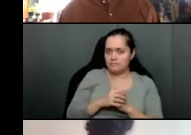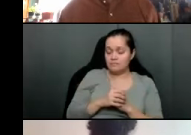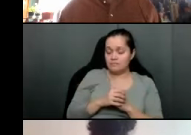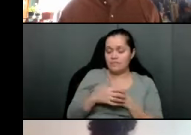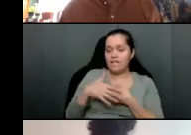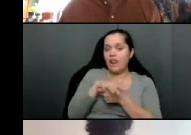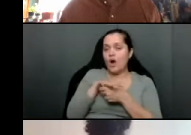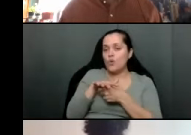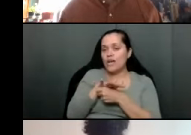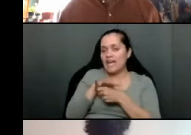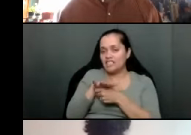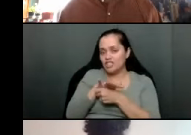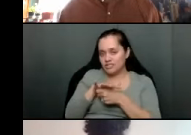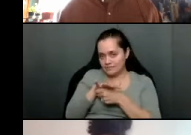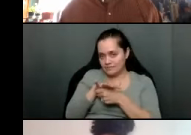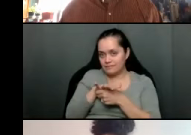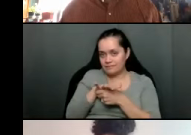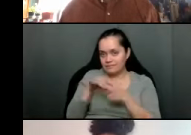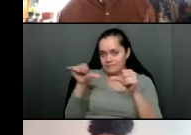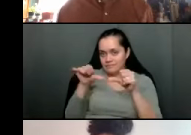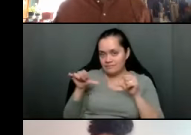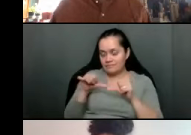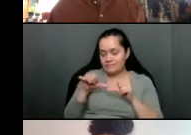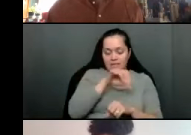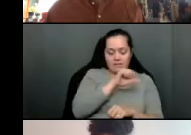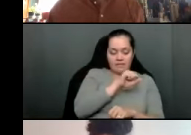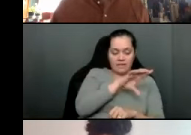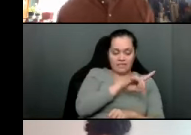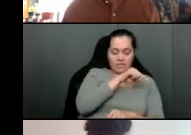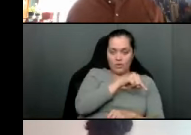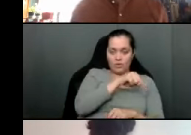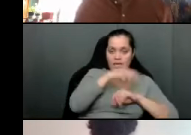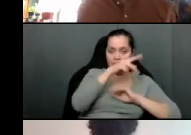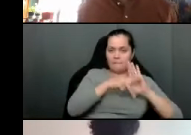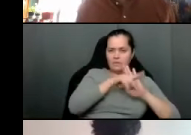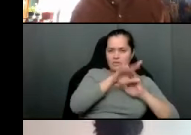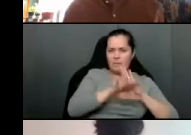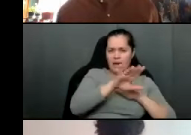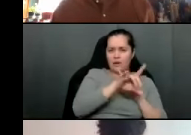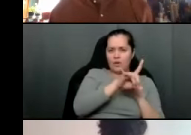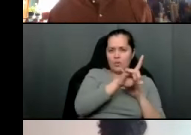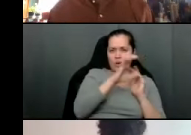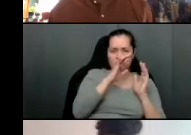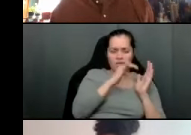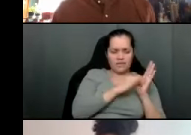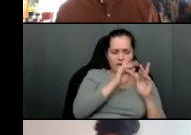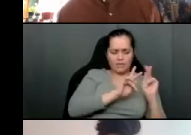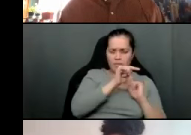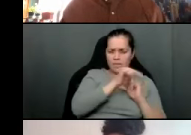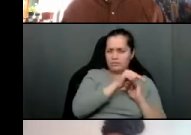was location. Sioux Falls, South Dakota, at the time was about 100,000